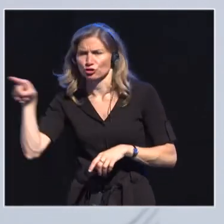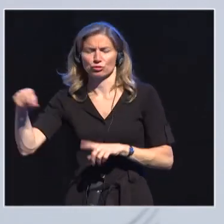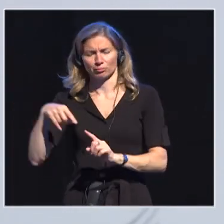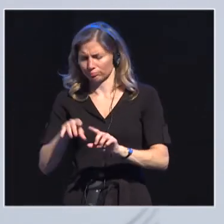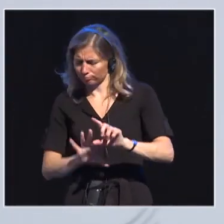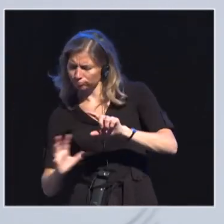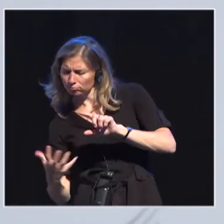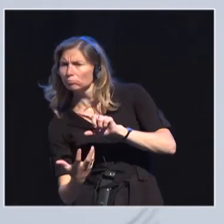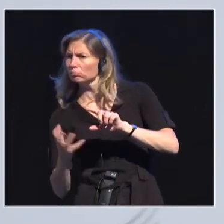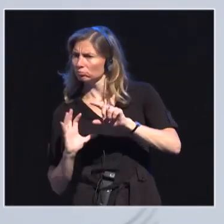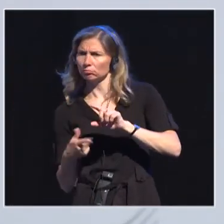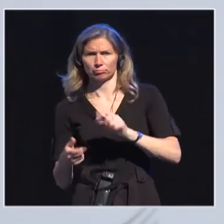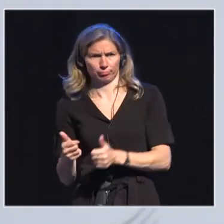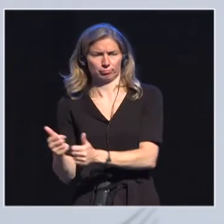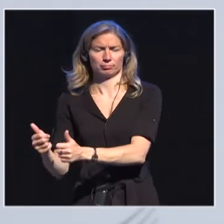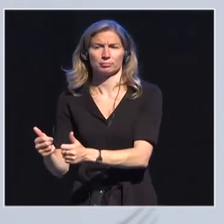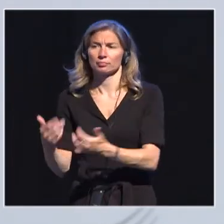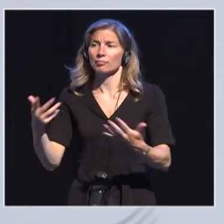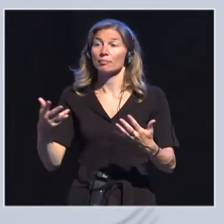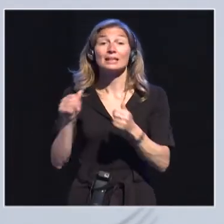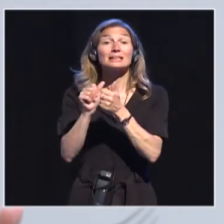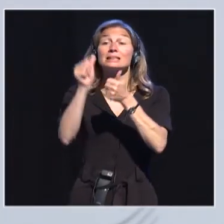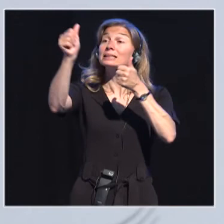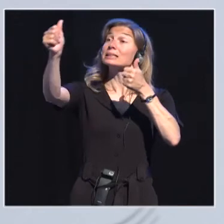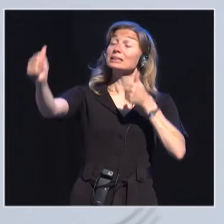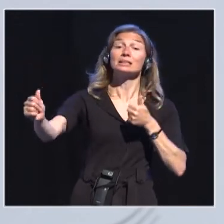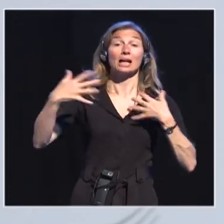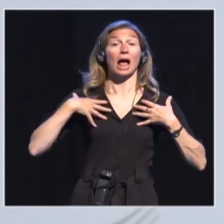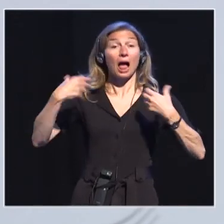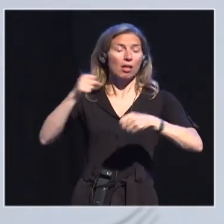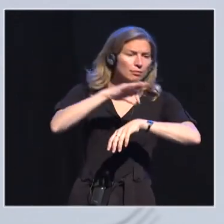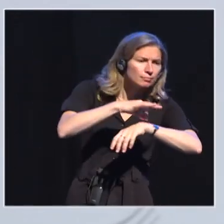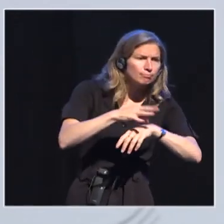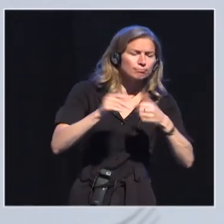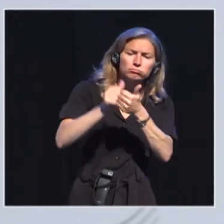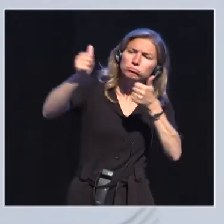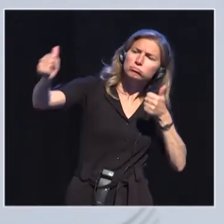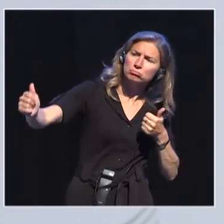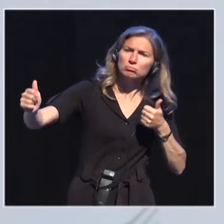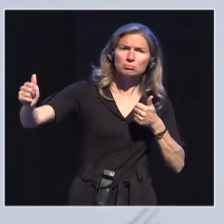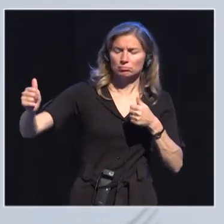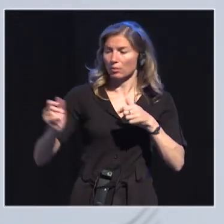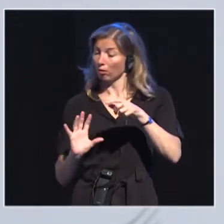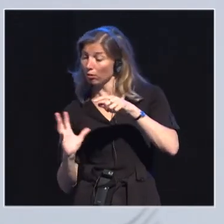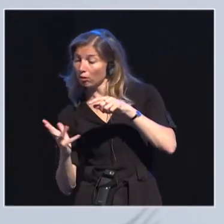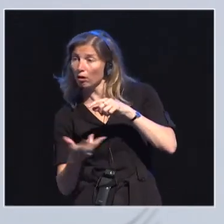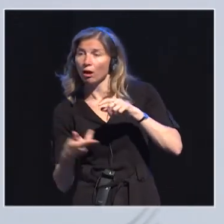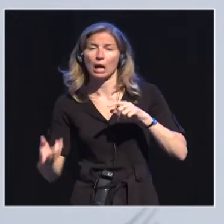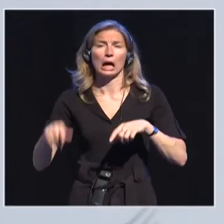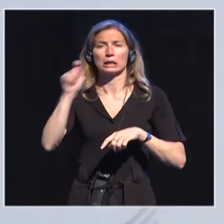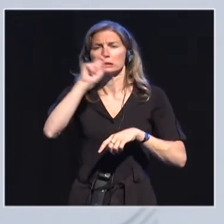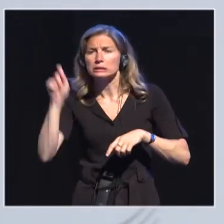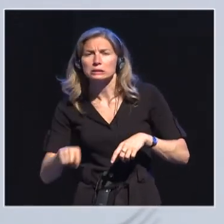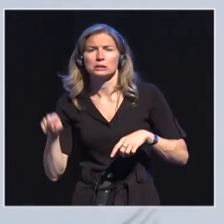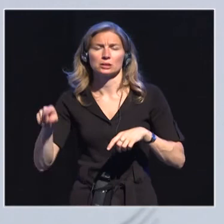distant healthcare, it is not happening here because we have all kind of regulation making it difficult, but it's happening in Tanzania,